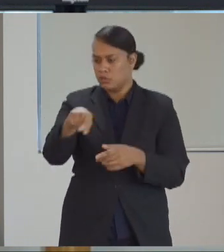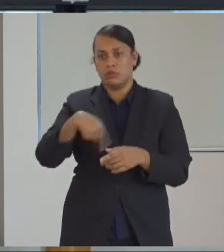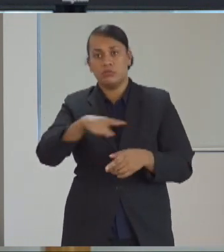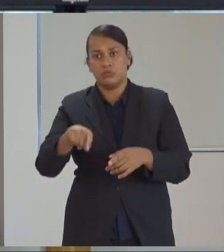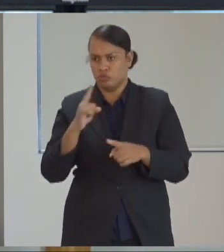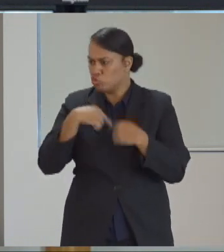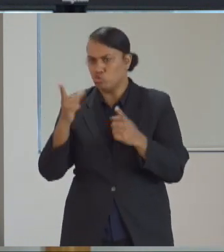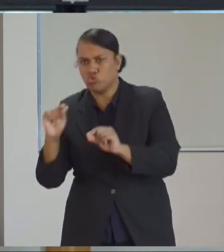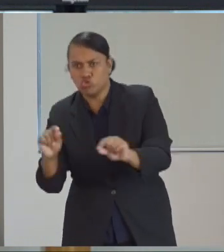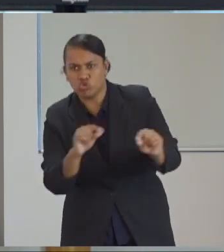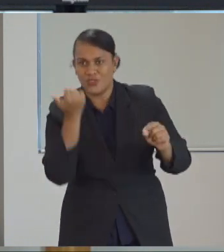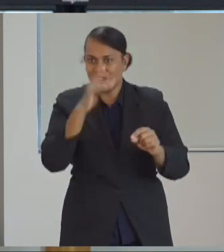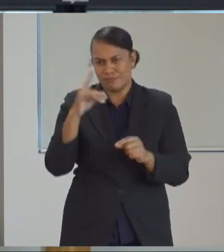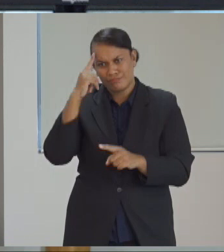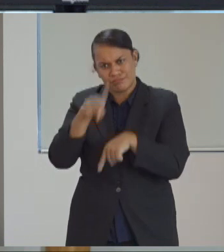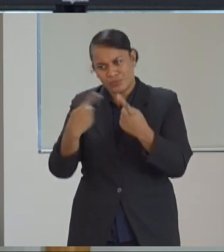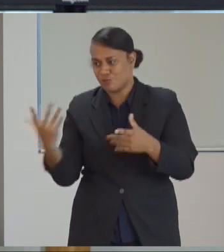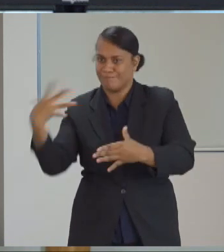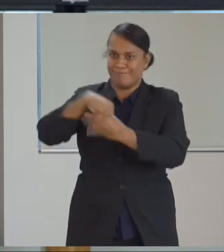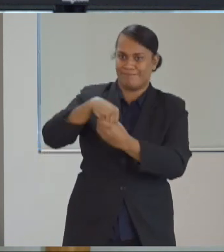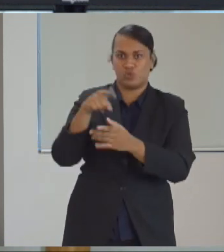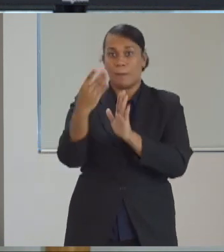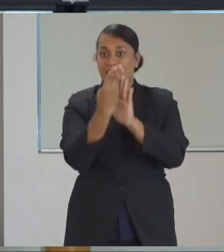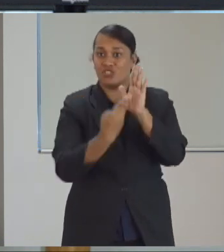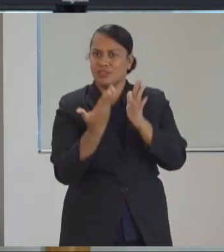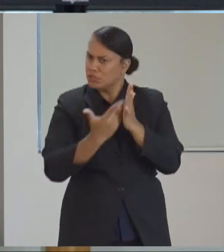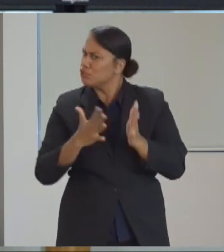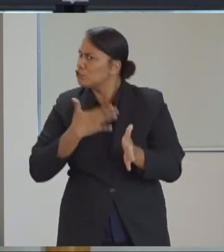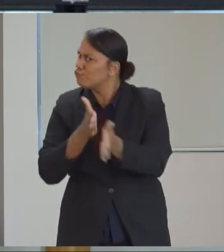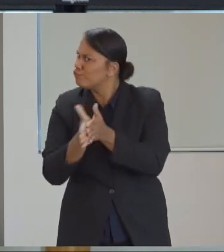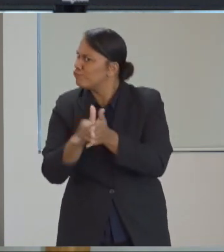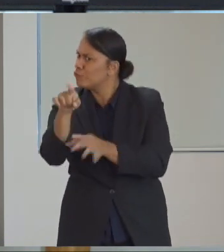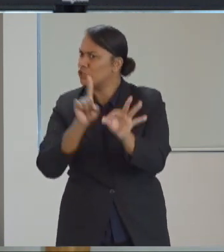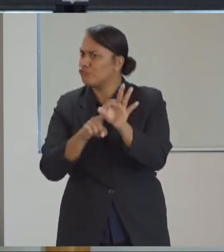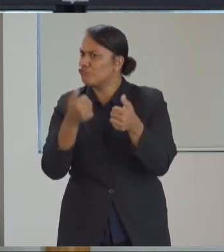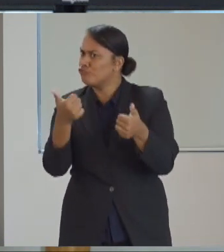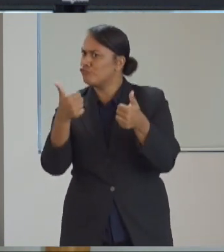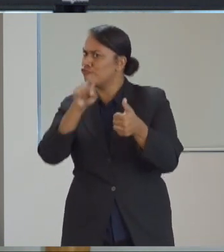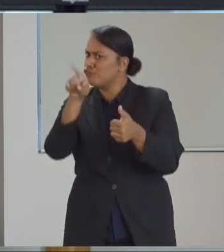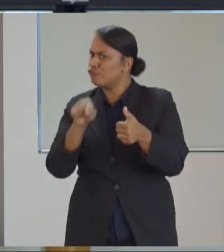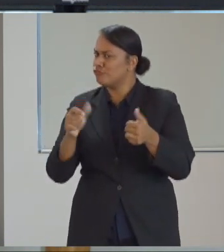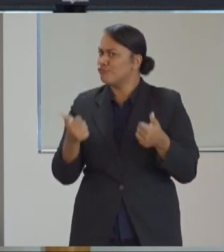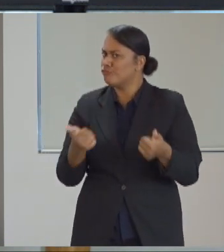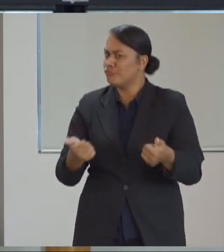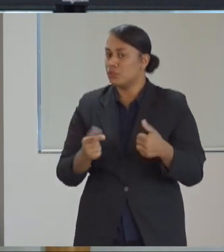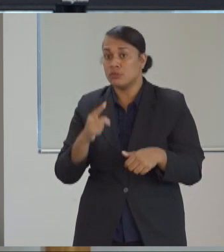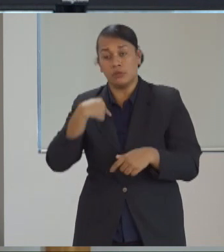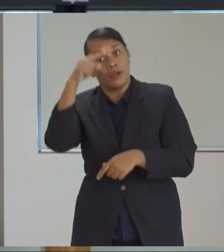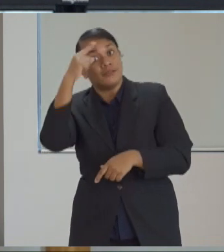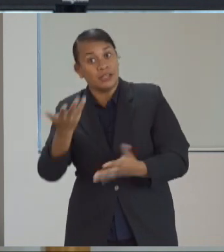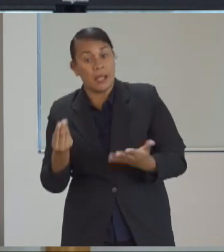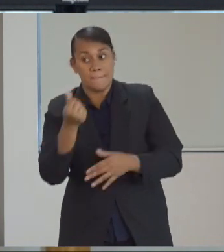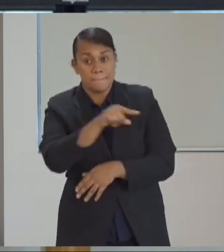thought about. But it's a very interesting question. I think you need to really ask them. I also understand that some of the people who are still